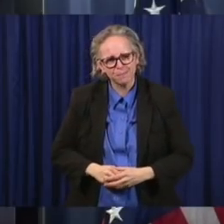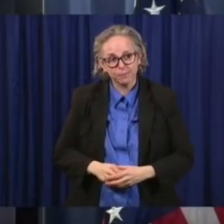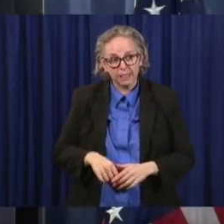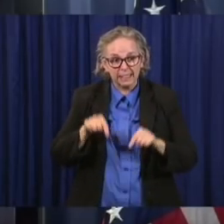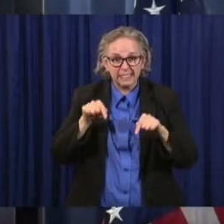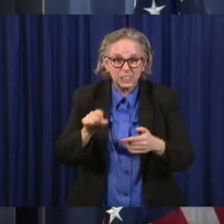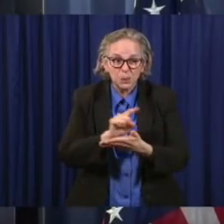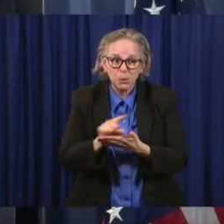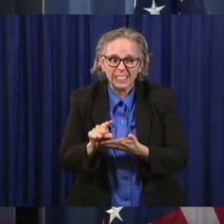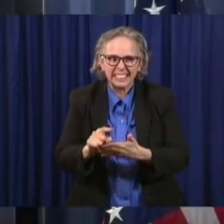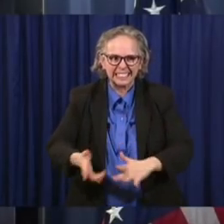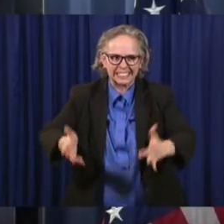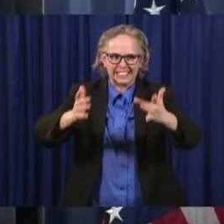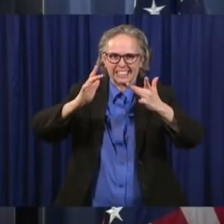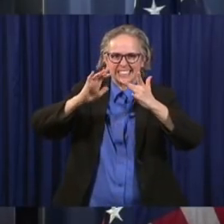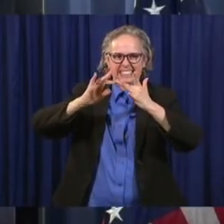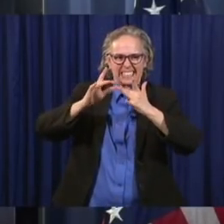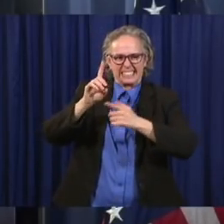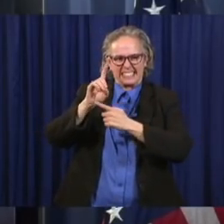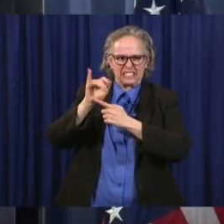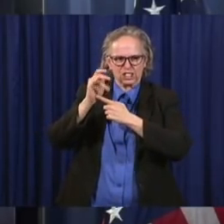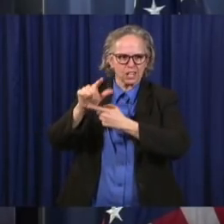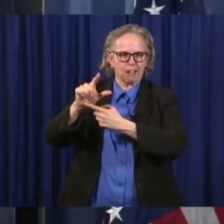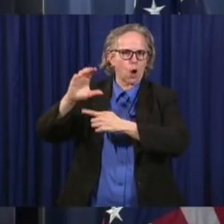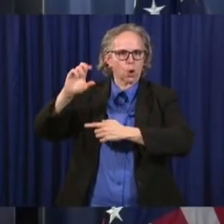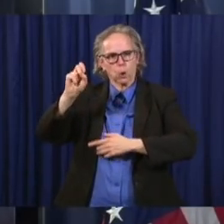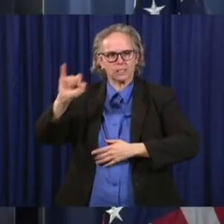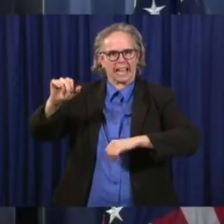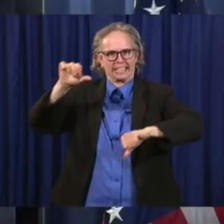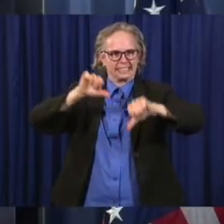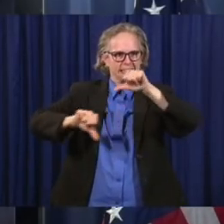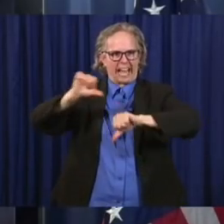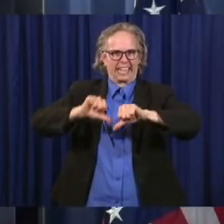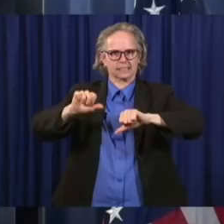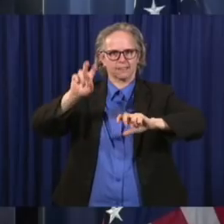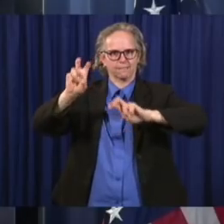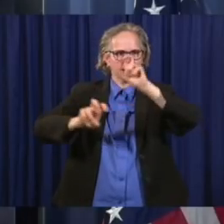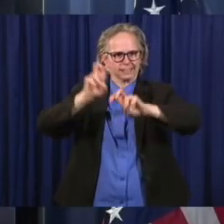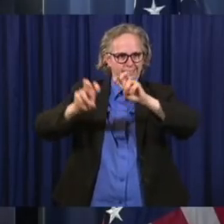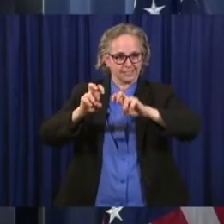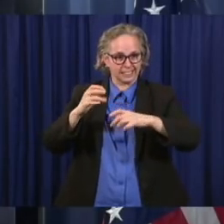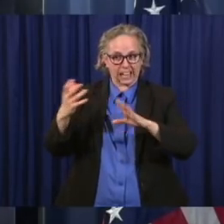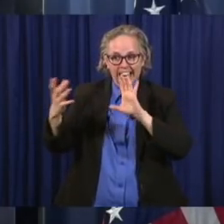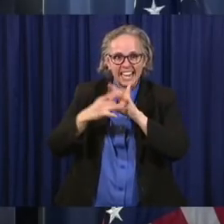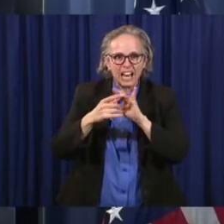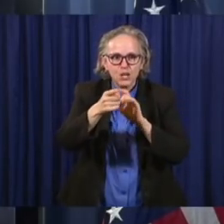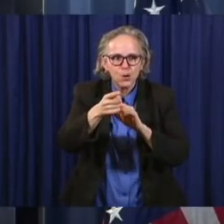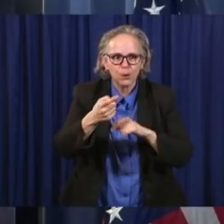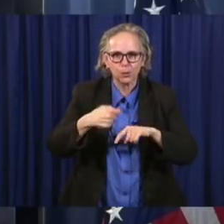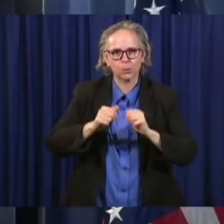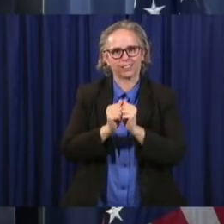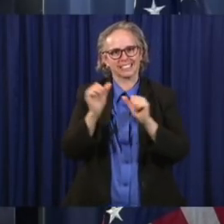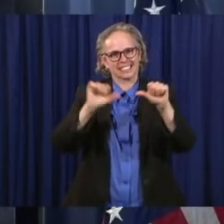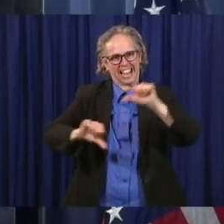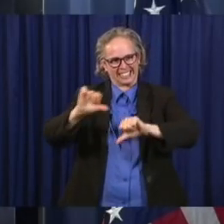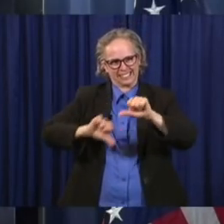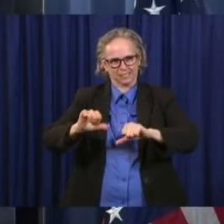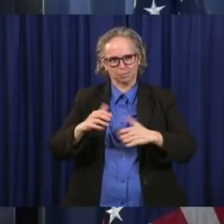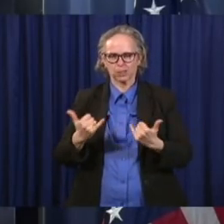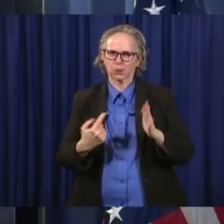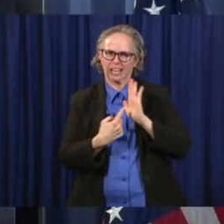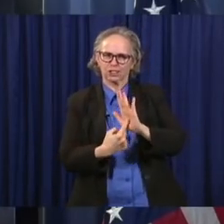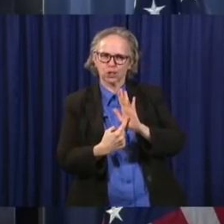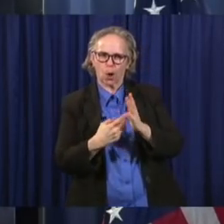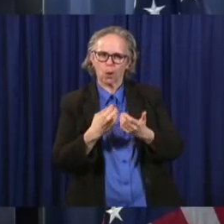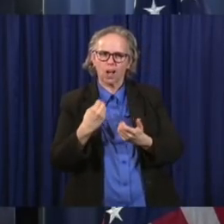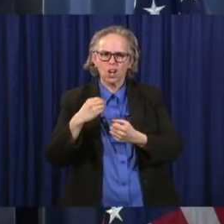an online festival that connects you to a universe of science. I'm here to share 2 coronavirus-specific science